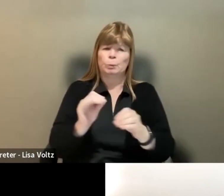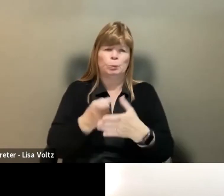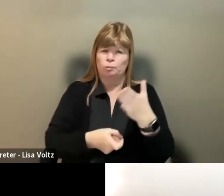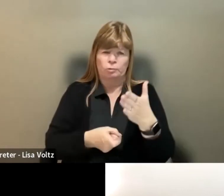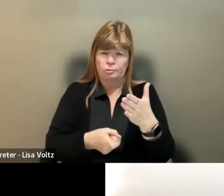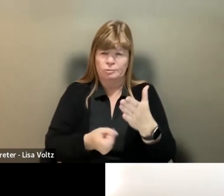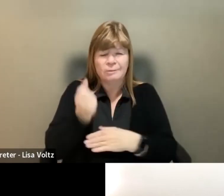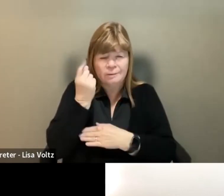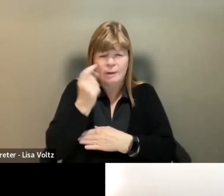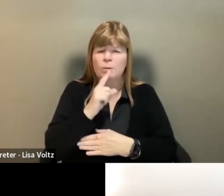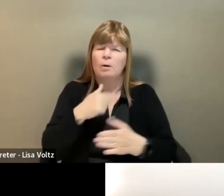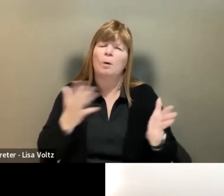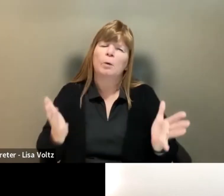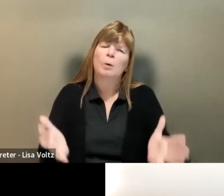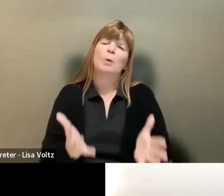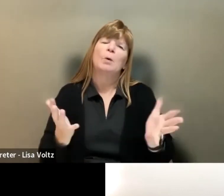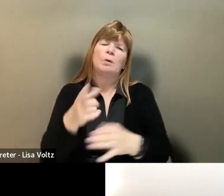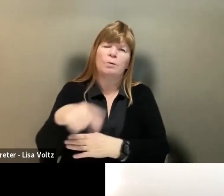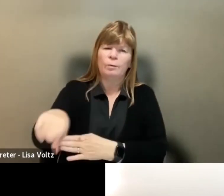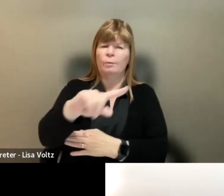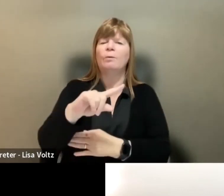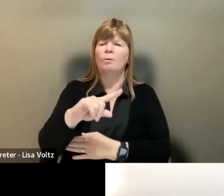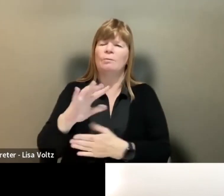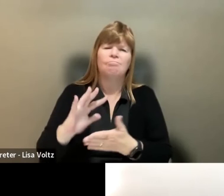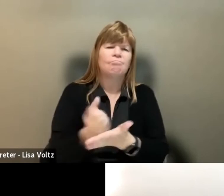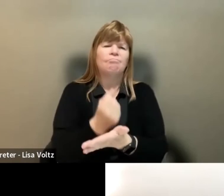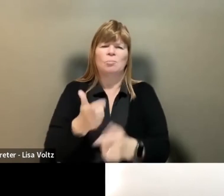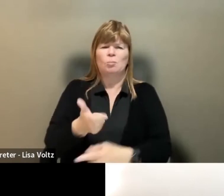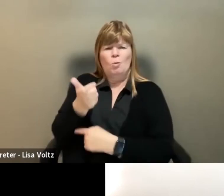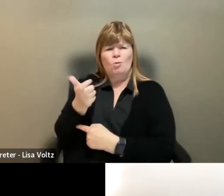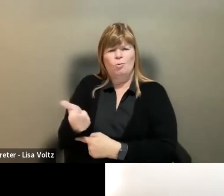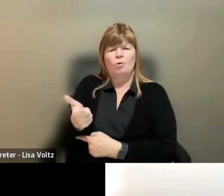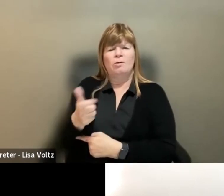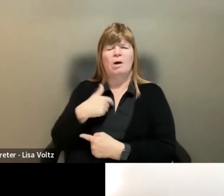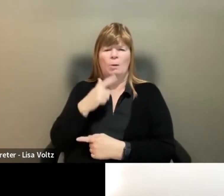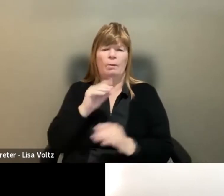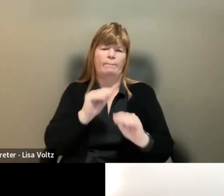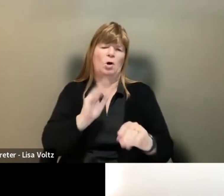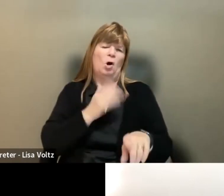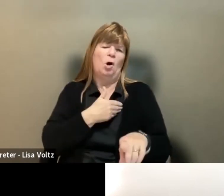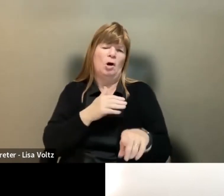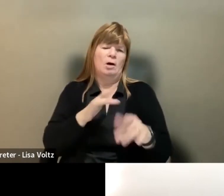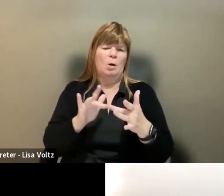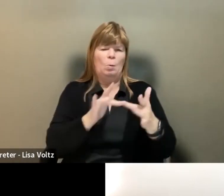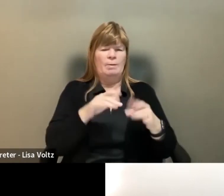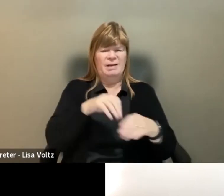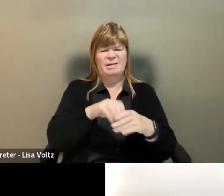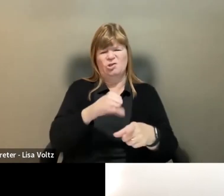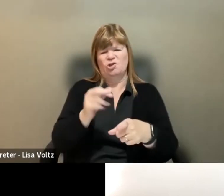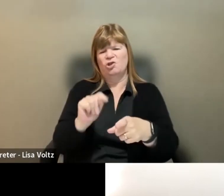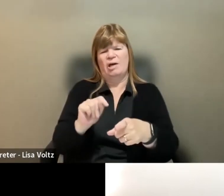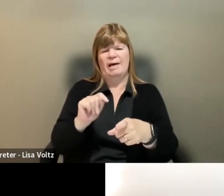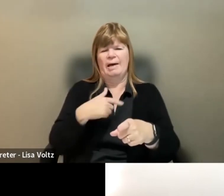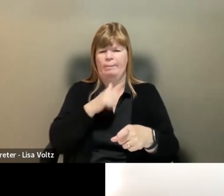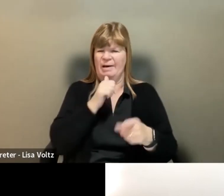And I would really encourage everyone here to take a look. I'll put our website in the chat. I'm not as